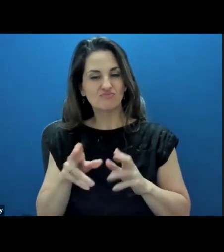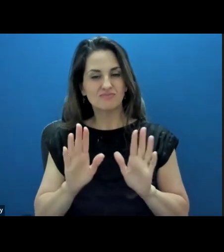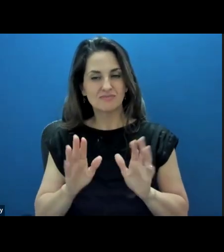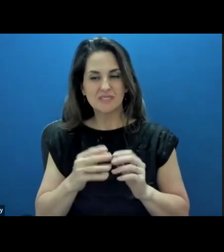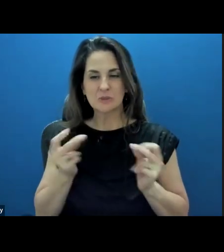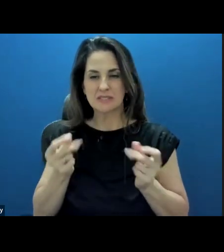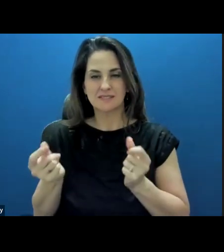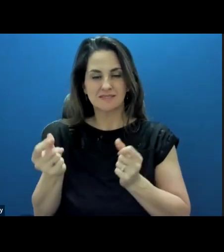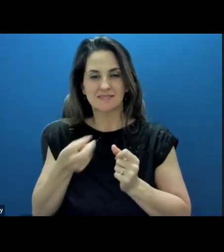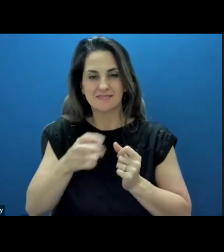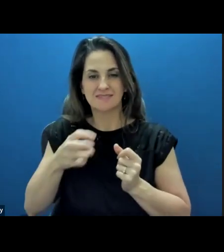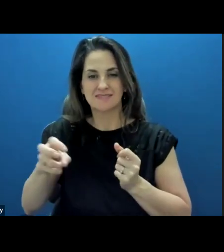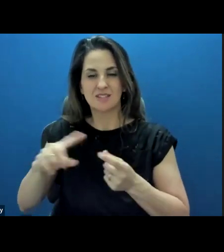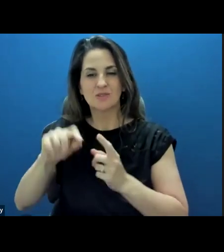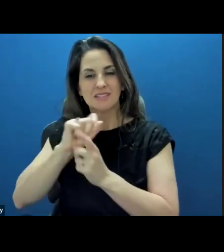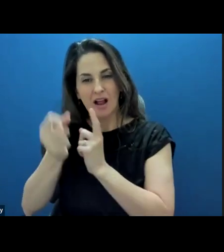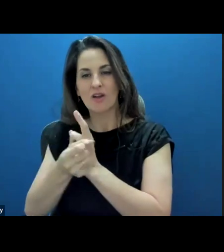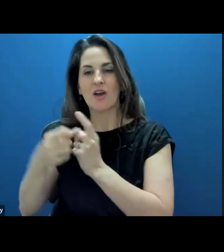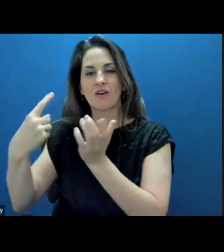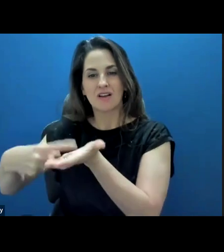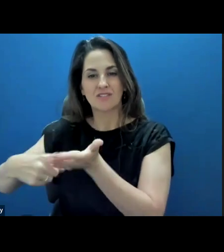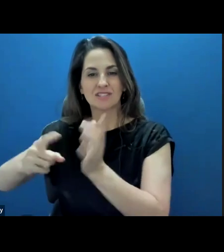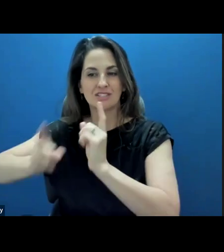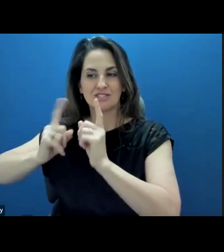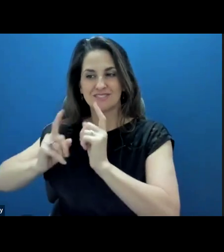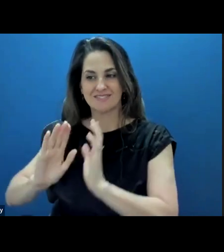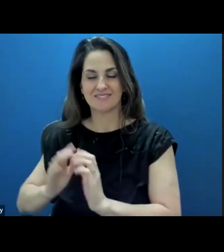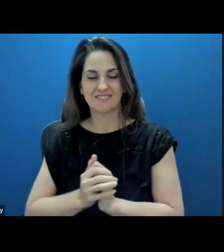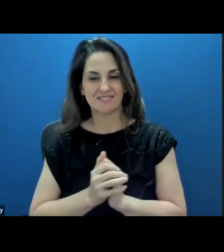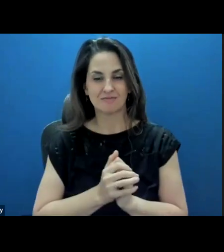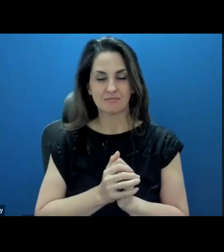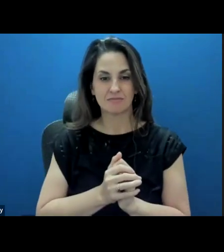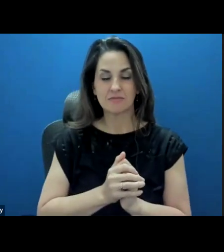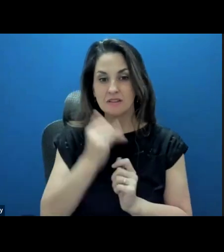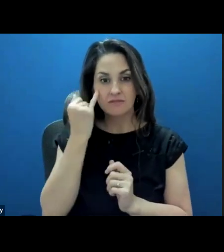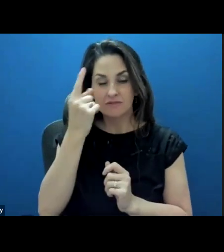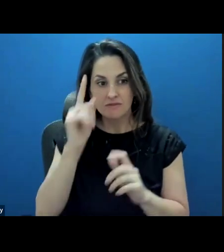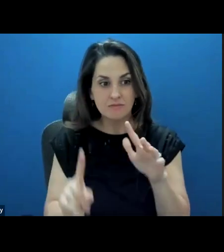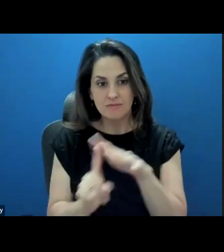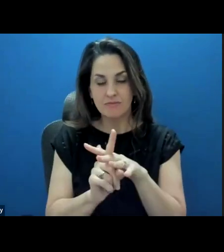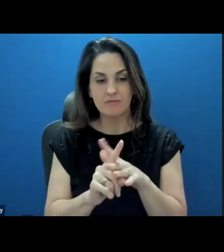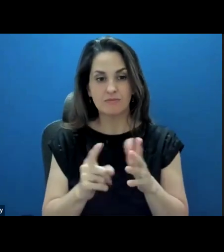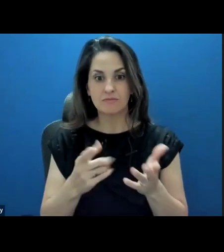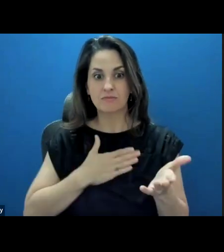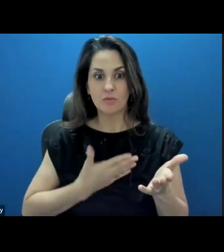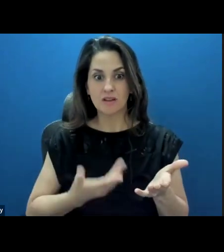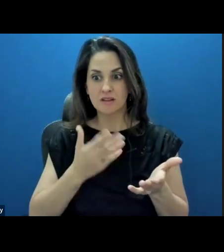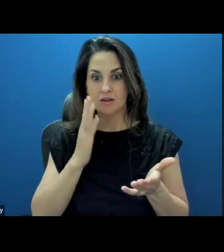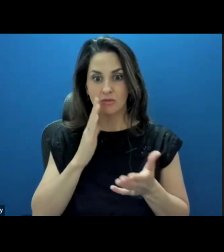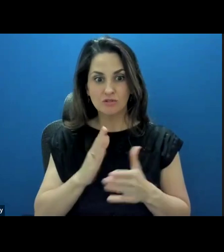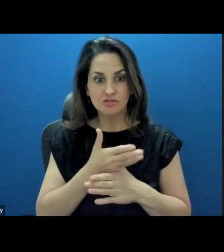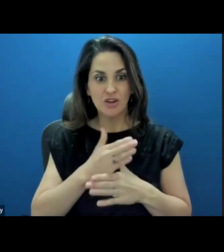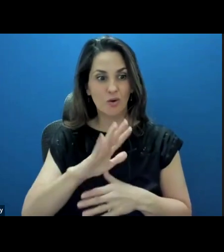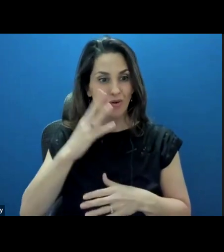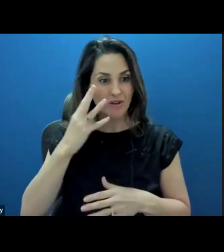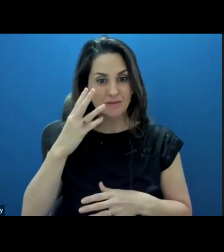shift pretty quickly into the scenarios and conversation with you all. And please, if anything comes up that you are willing to share in the chat, your experience